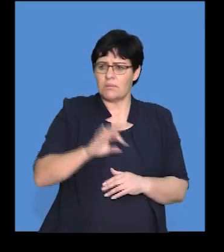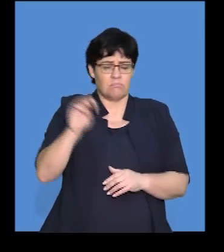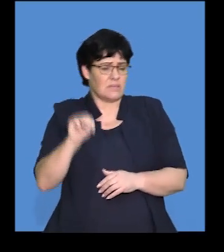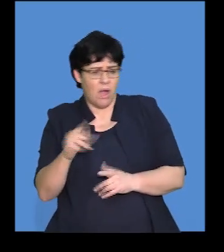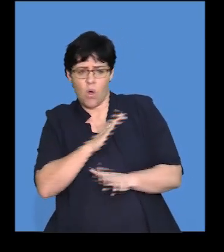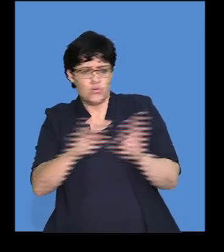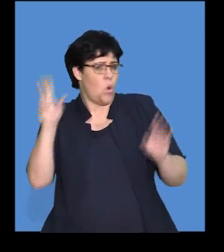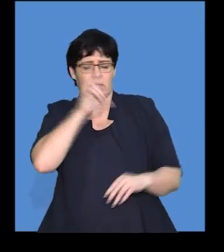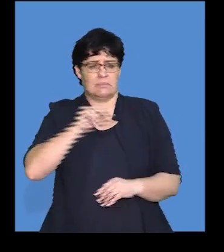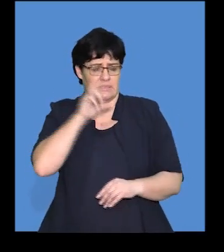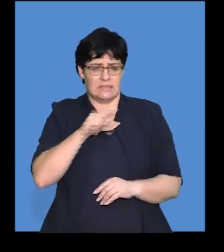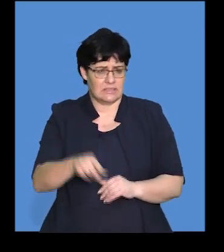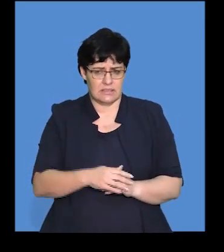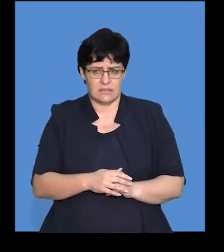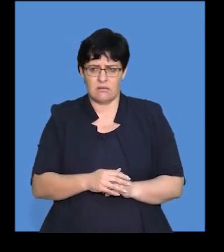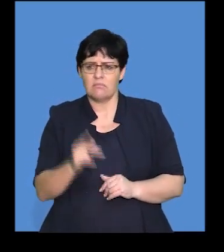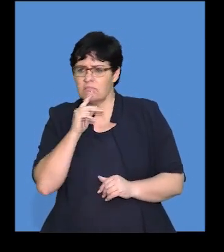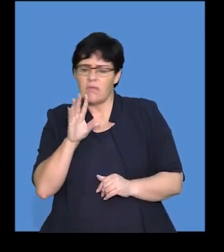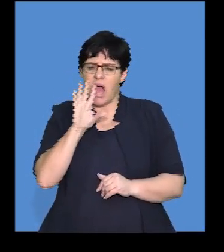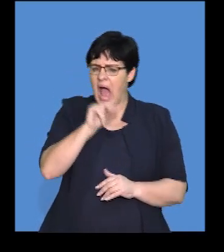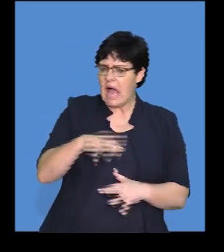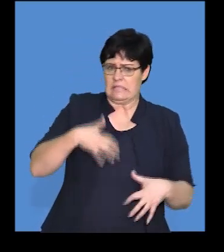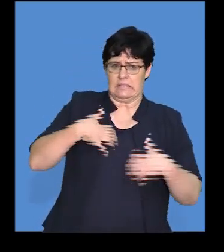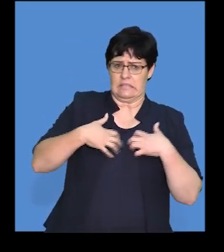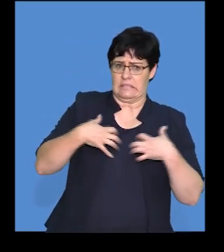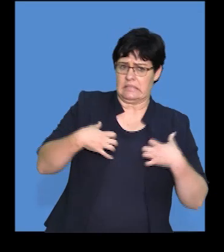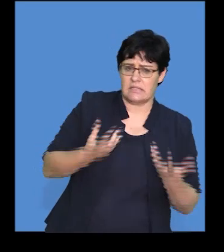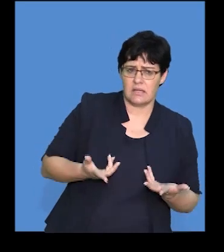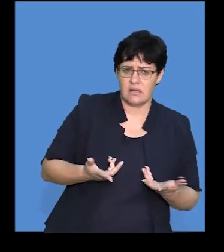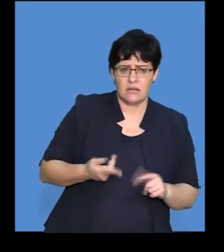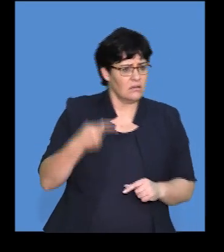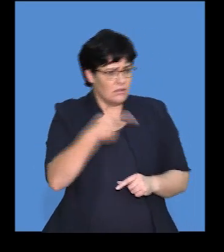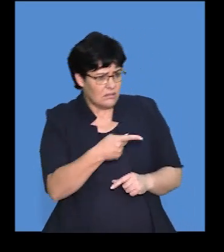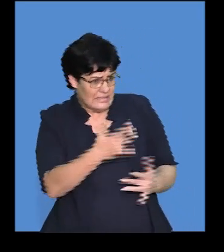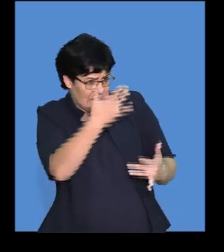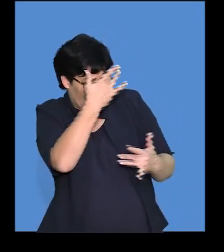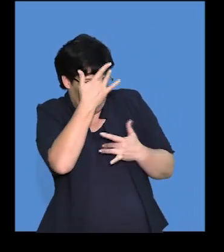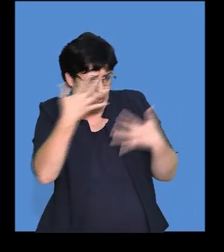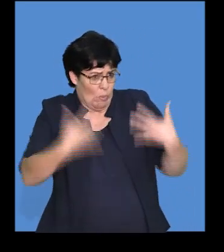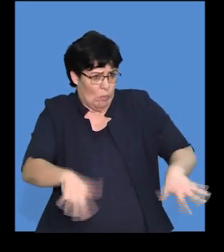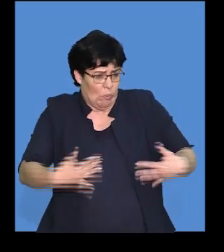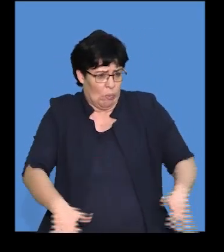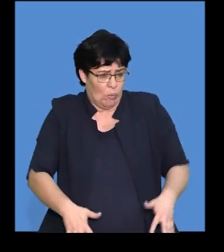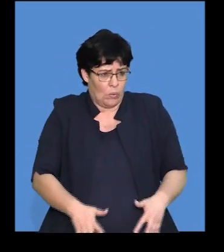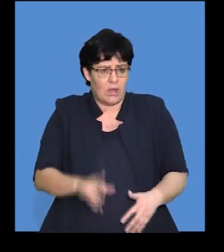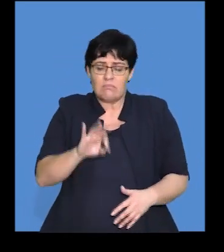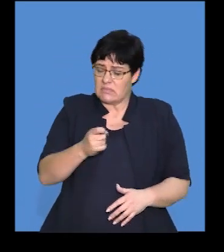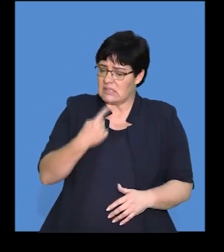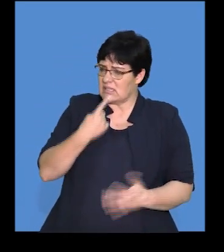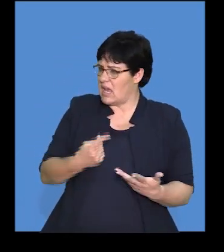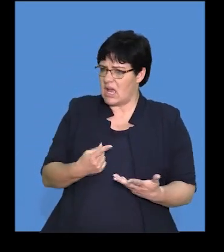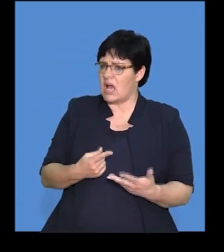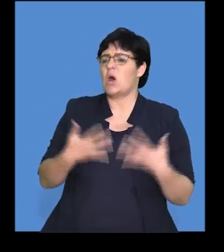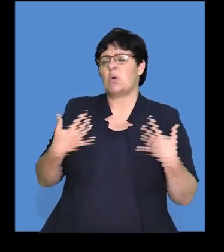not speak, he asked anxiously, "Is she very sick?" Msimango said